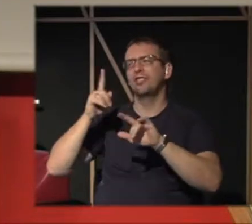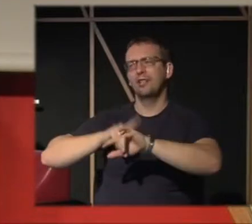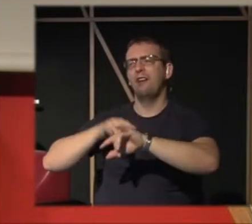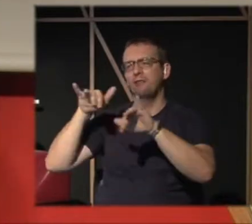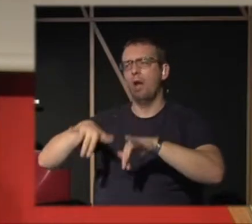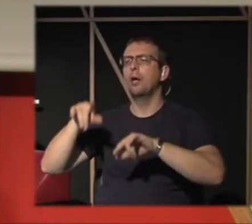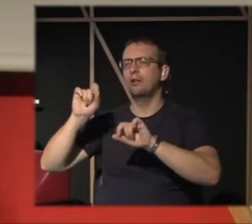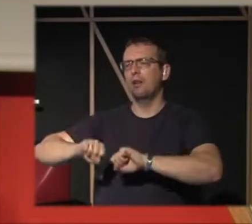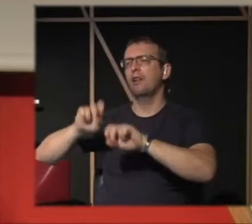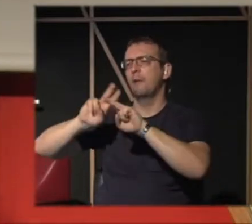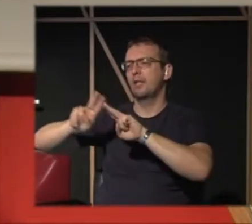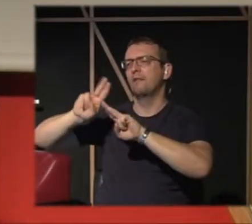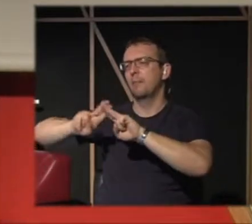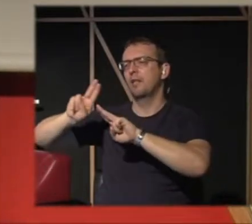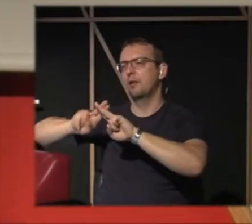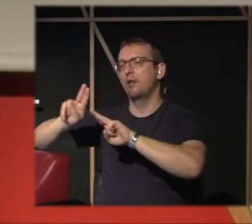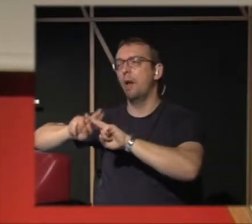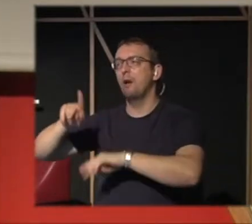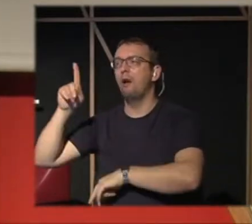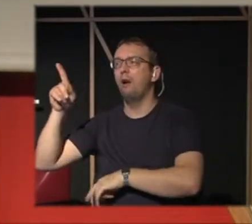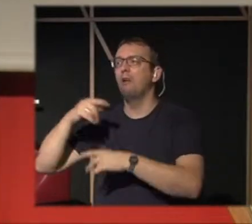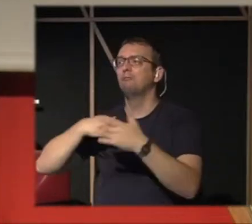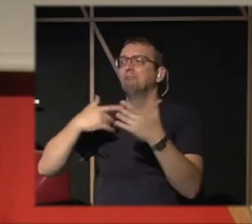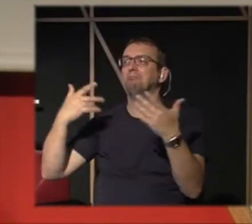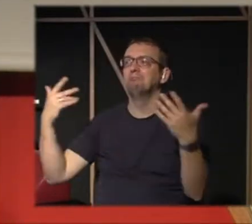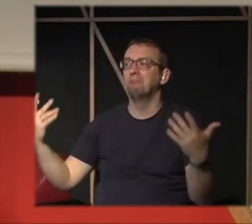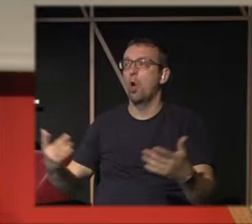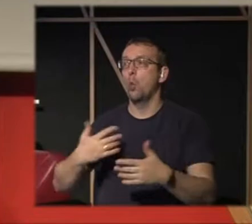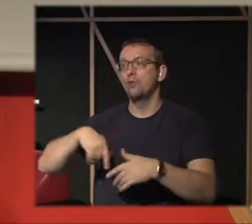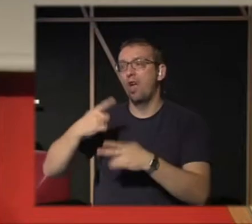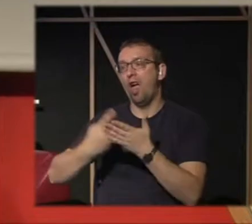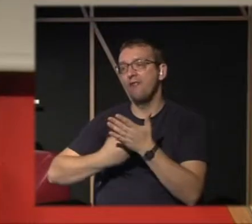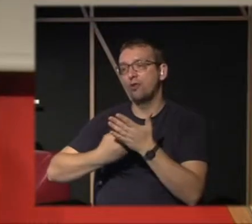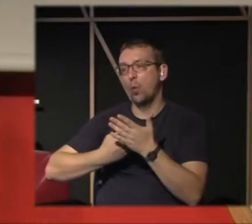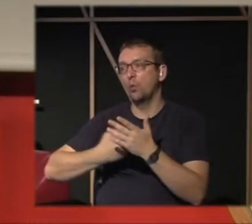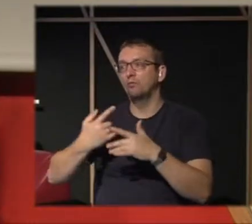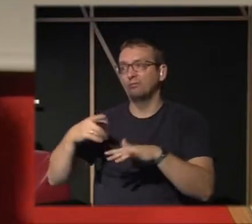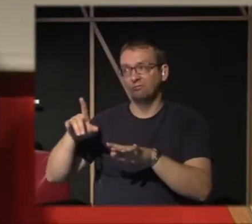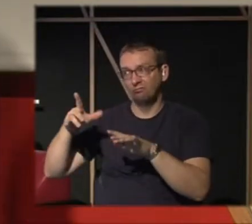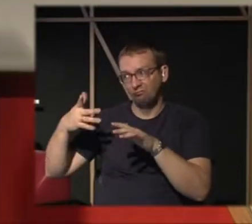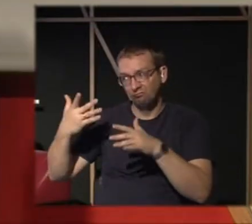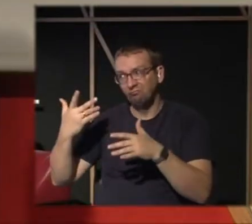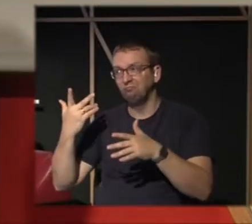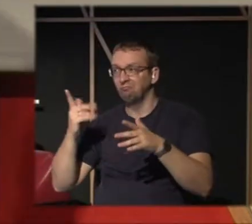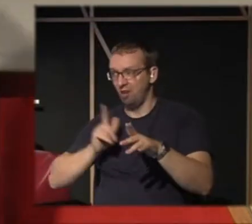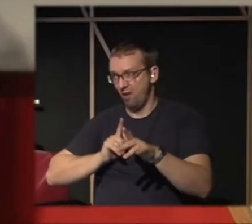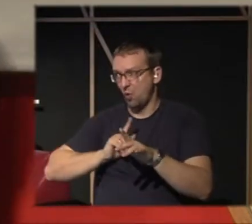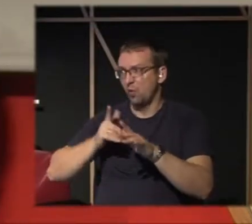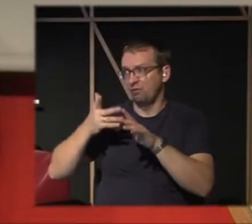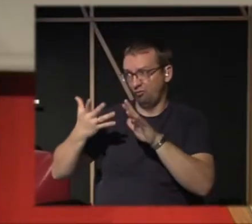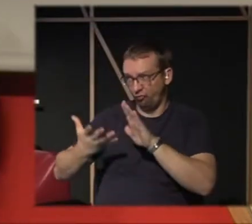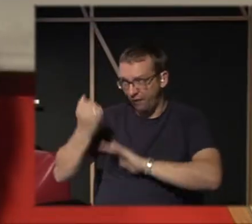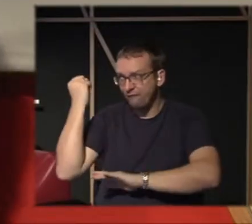ambitions. And as you can see, if we go down to the level of Munich, we had